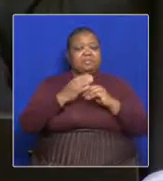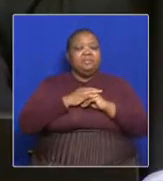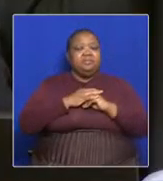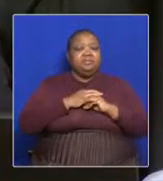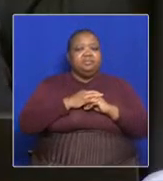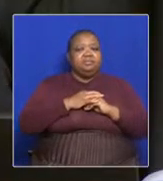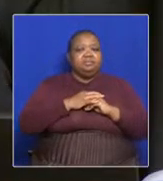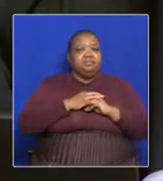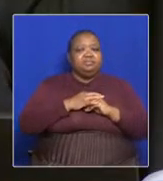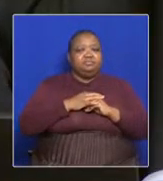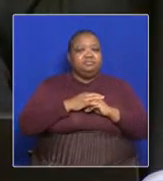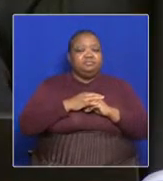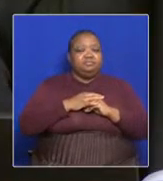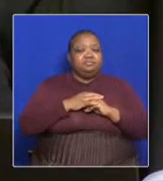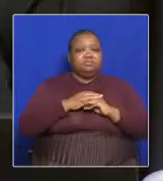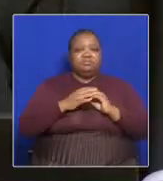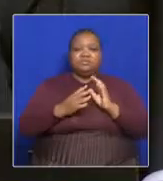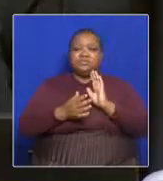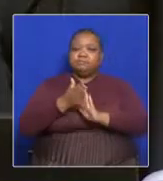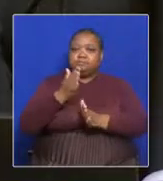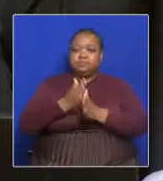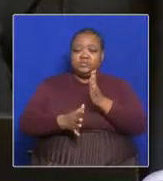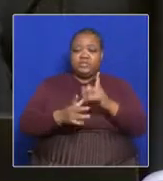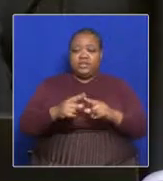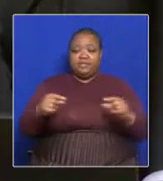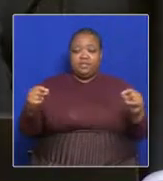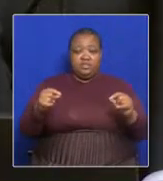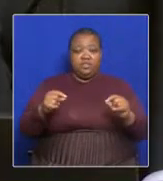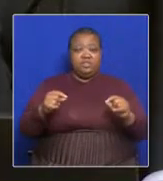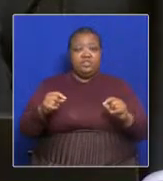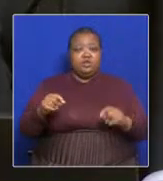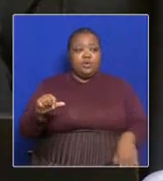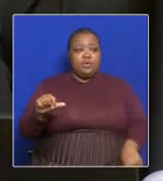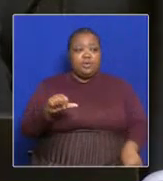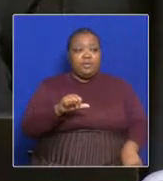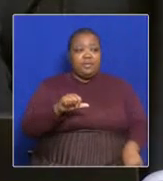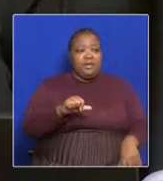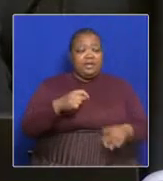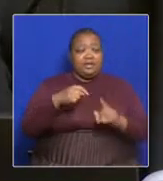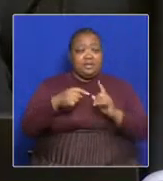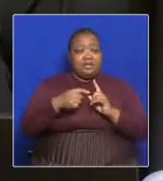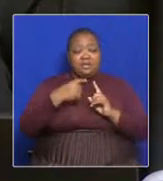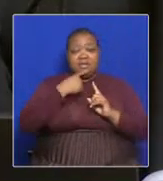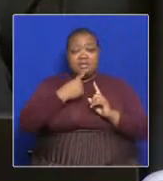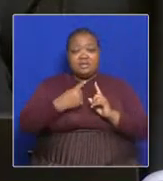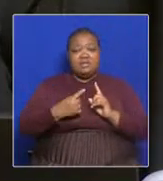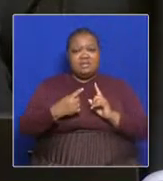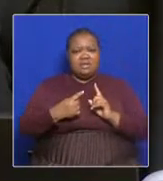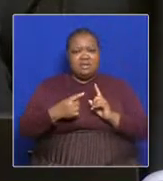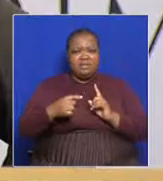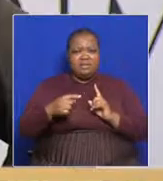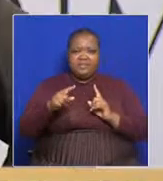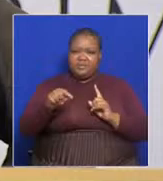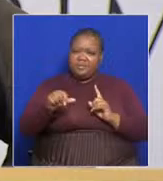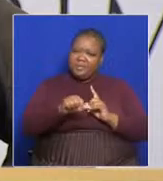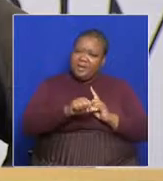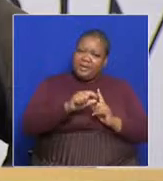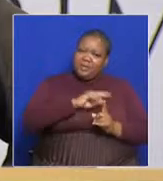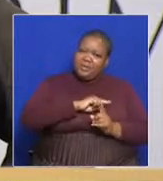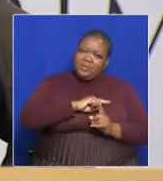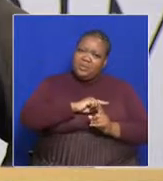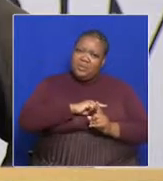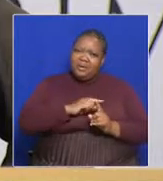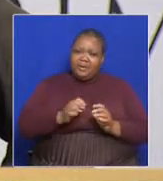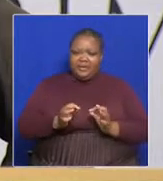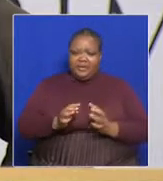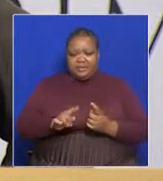You're done. When you go back, you say, why do you go back? To the container. Yes.